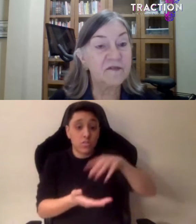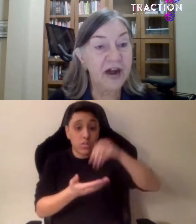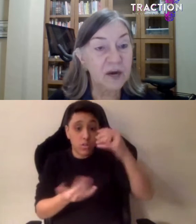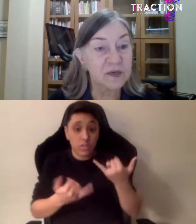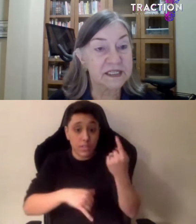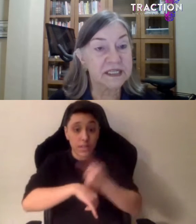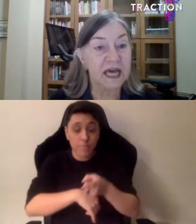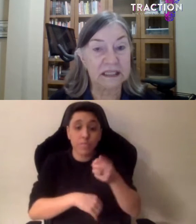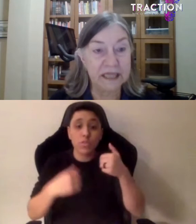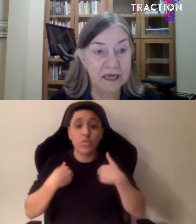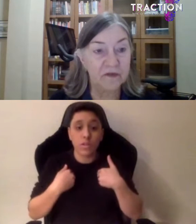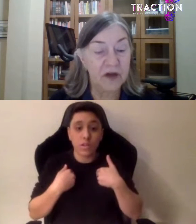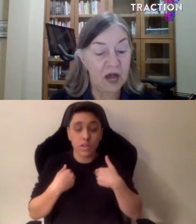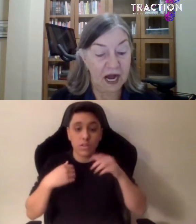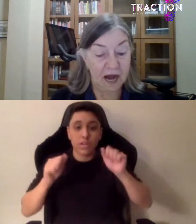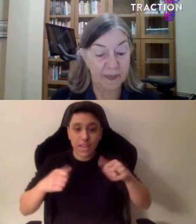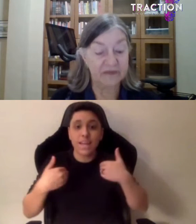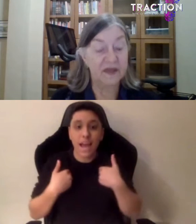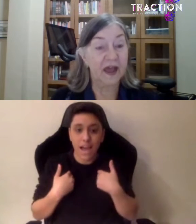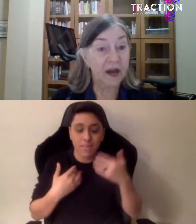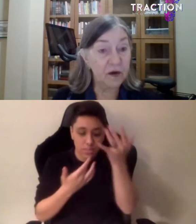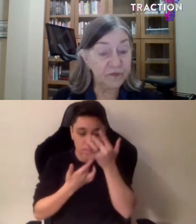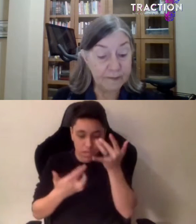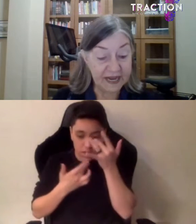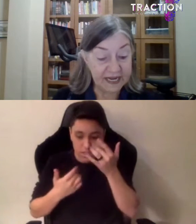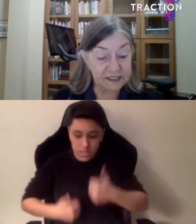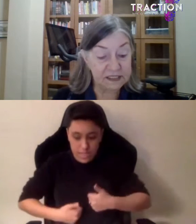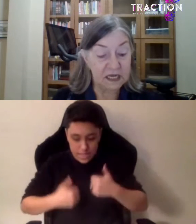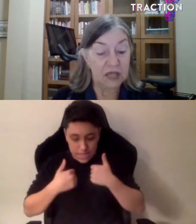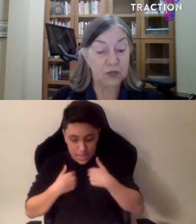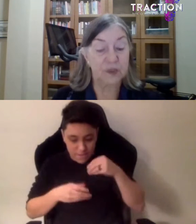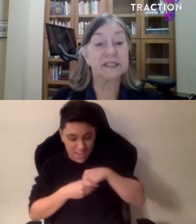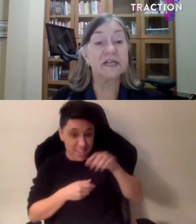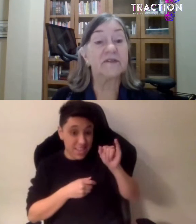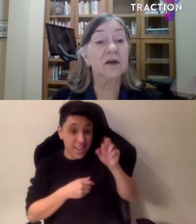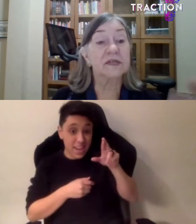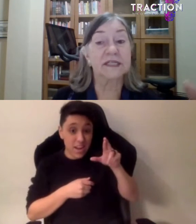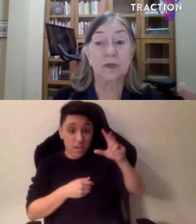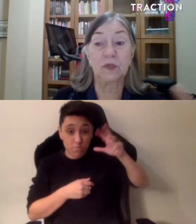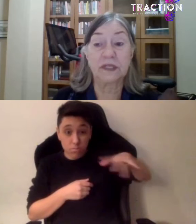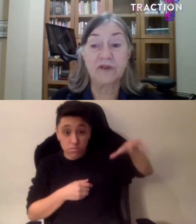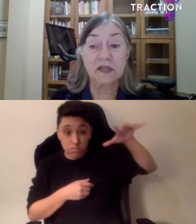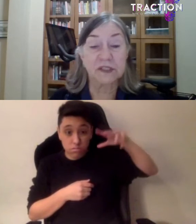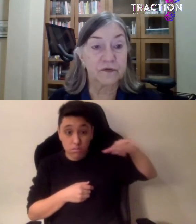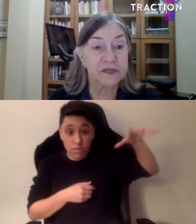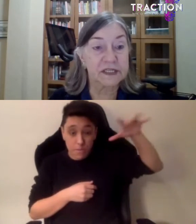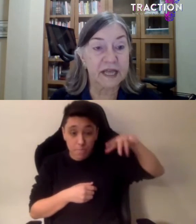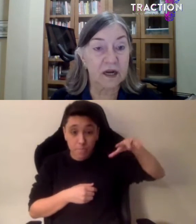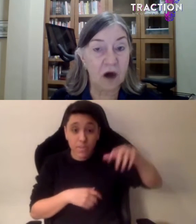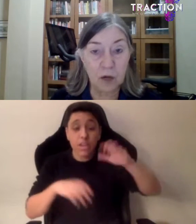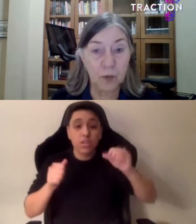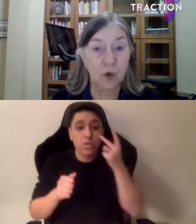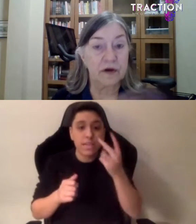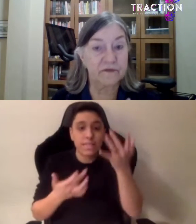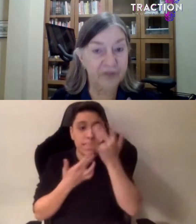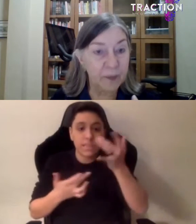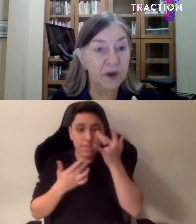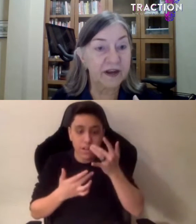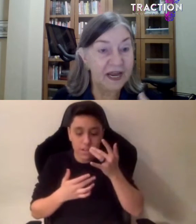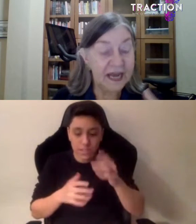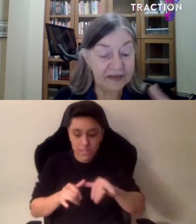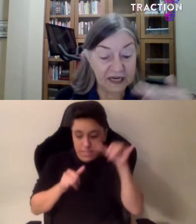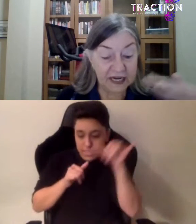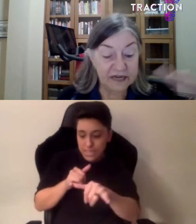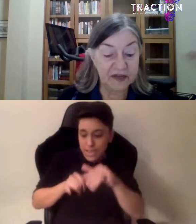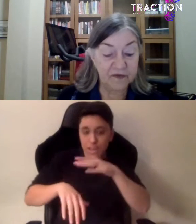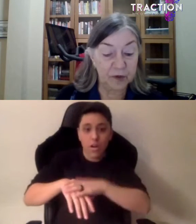can have viruses that live in the air for minutes. You can see viruses that will live on surfaces like cardboard and